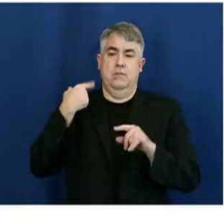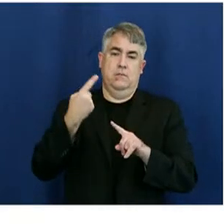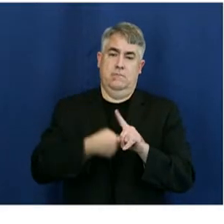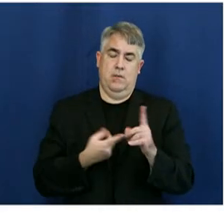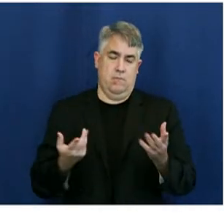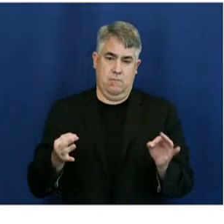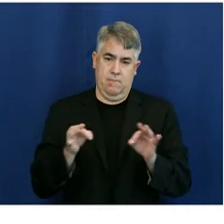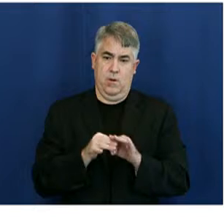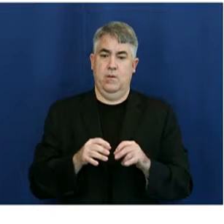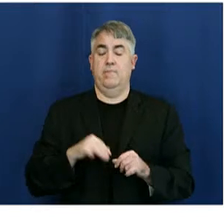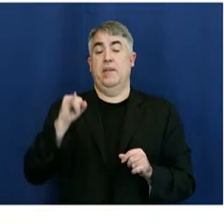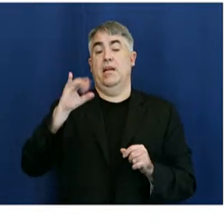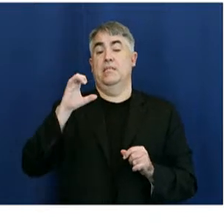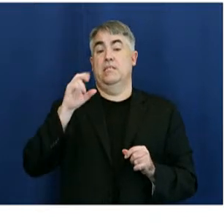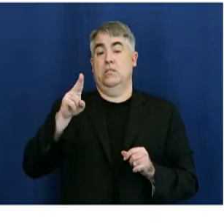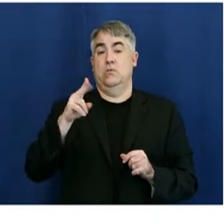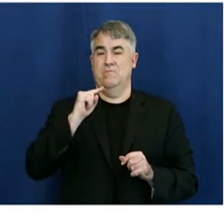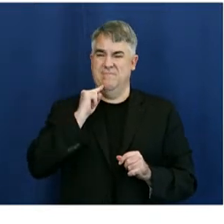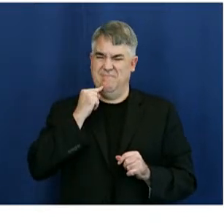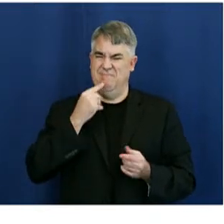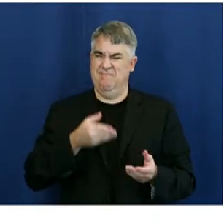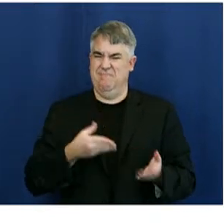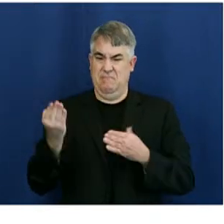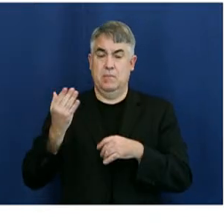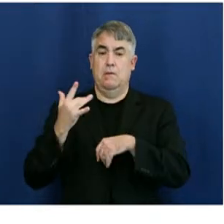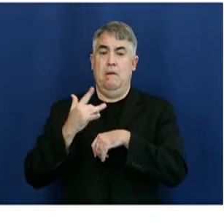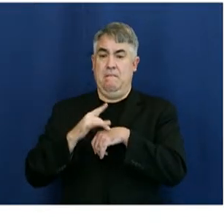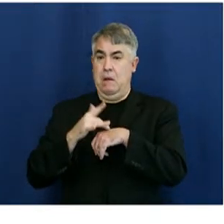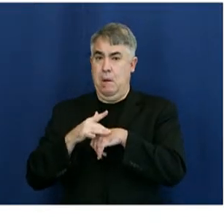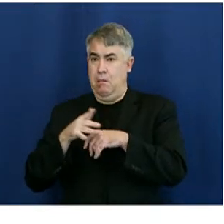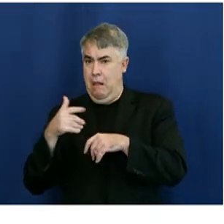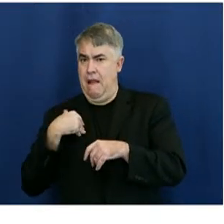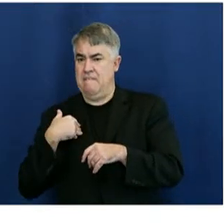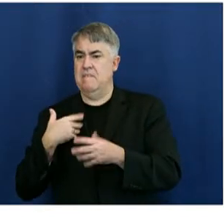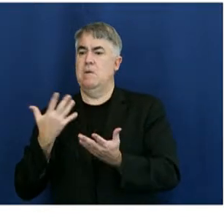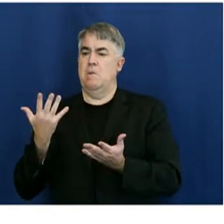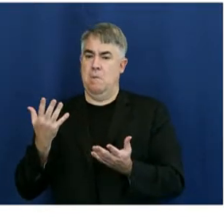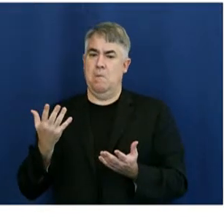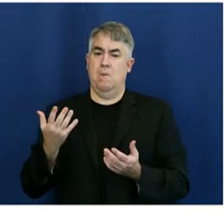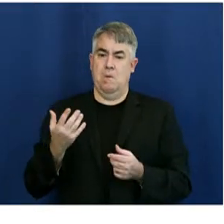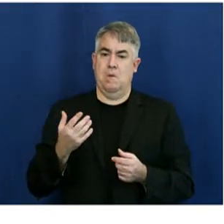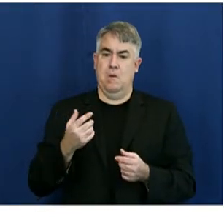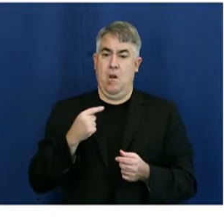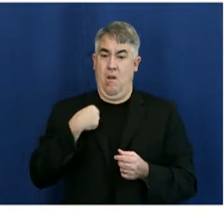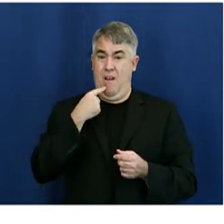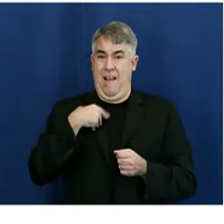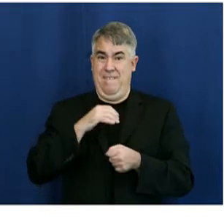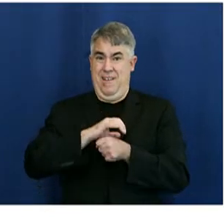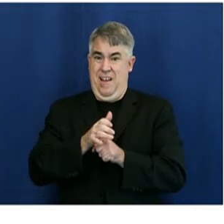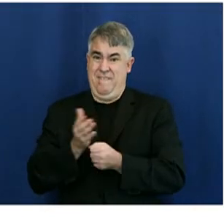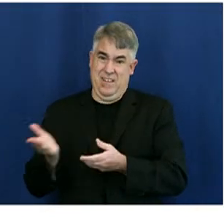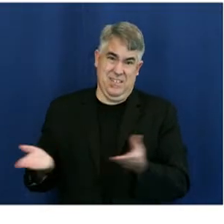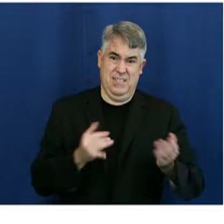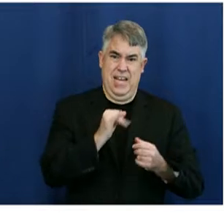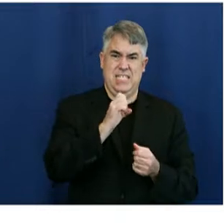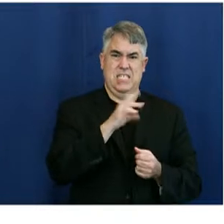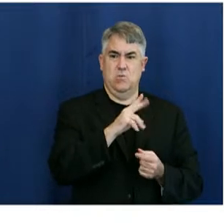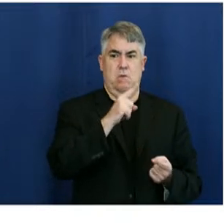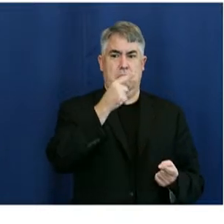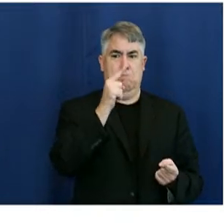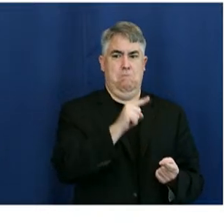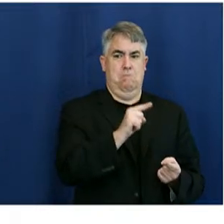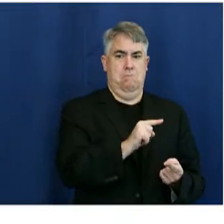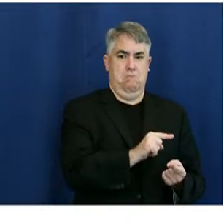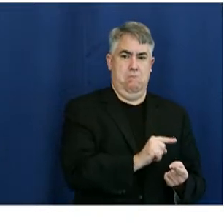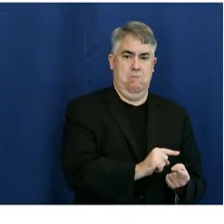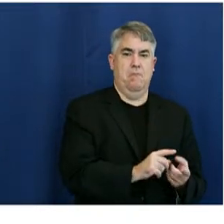you begin to see a little bit more availability there. Obviously, the COVID-related ICU numbers are coming down. The non-COVID numbers are going to increase